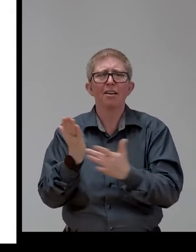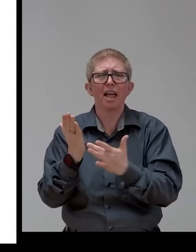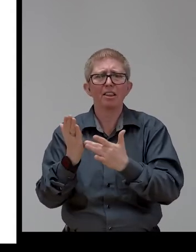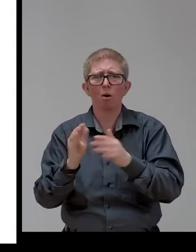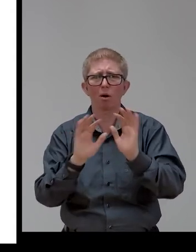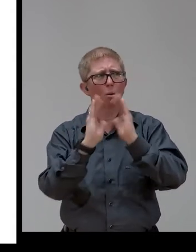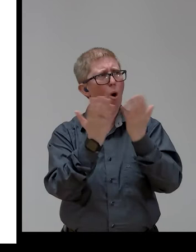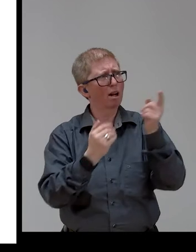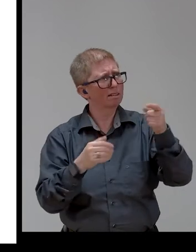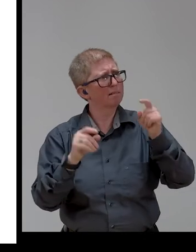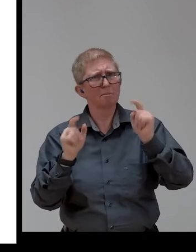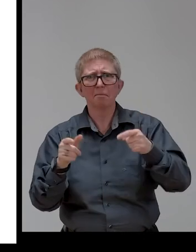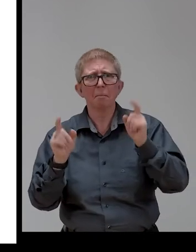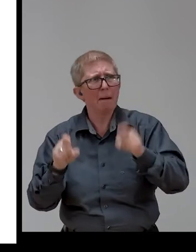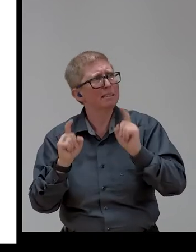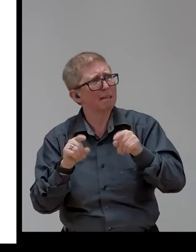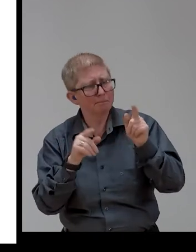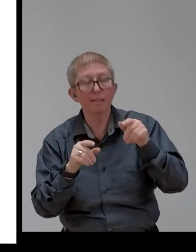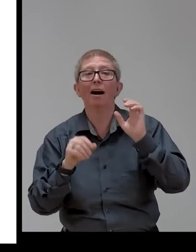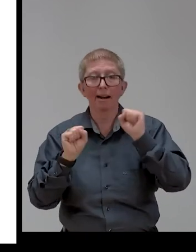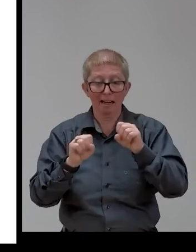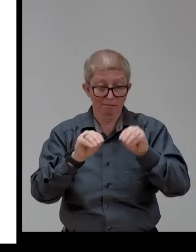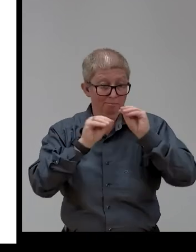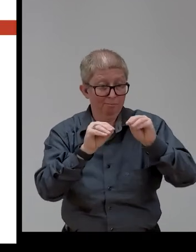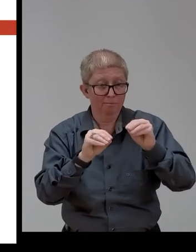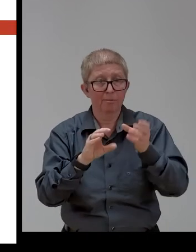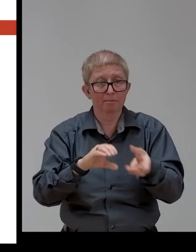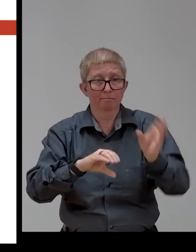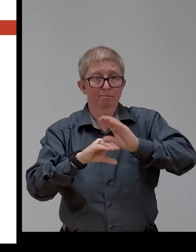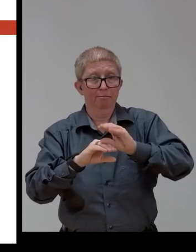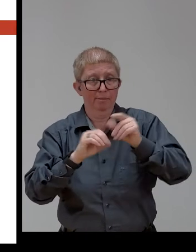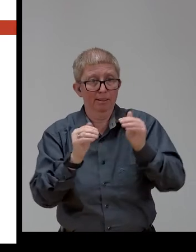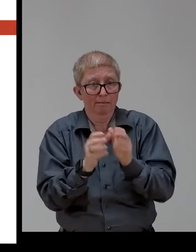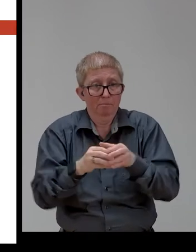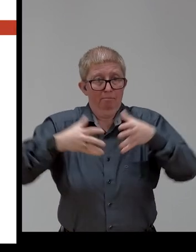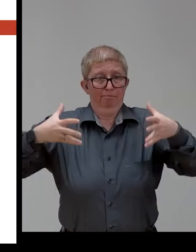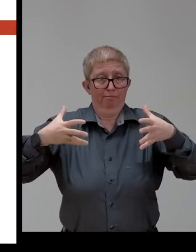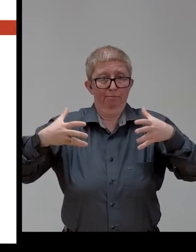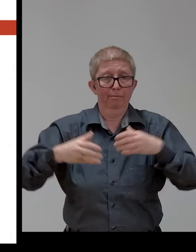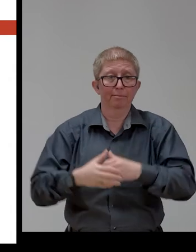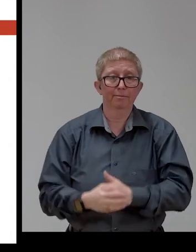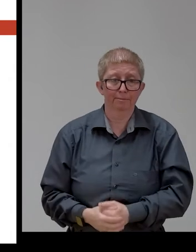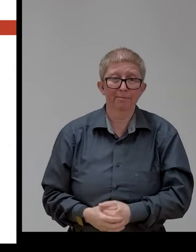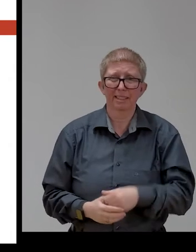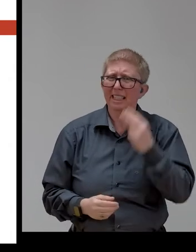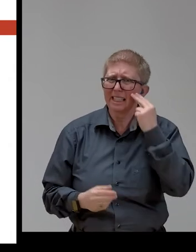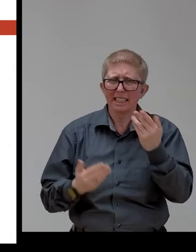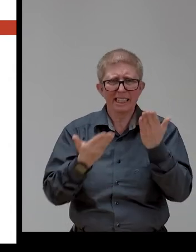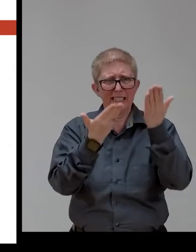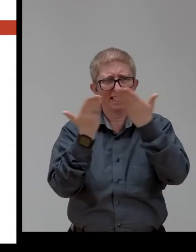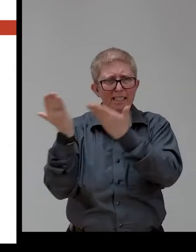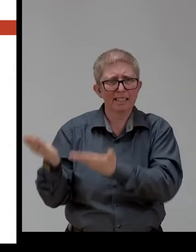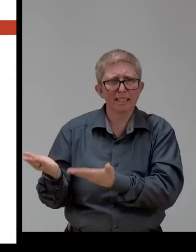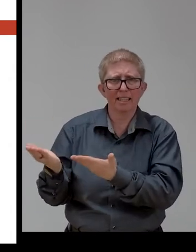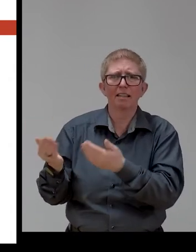training for specific jobs in the digital or technological field. Here you can see some examples of the courses